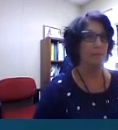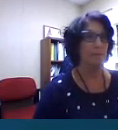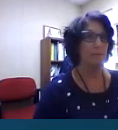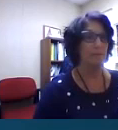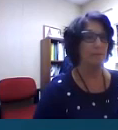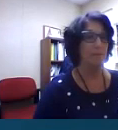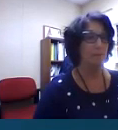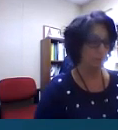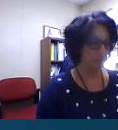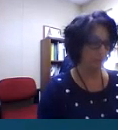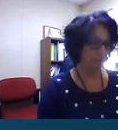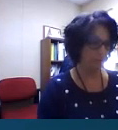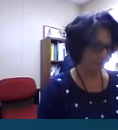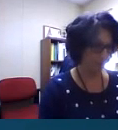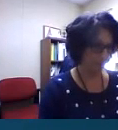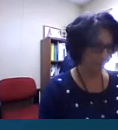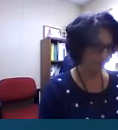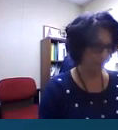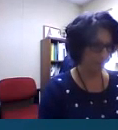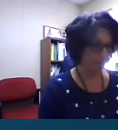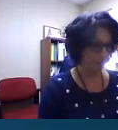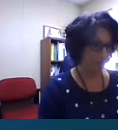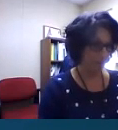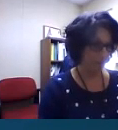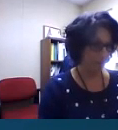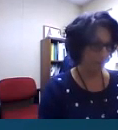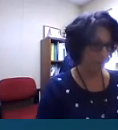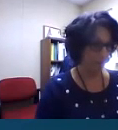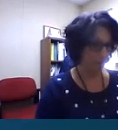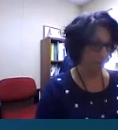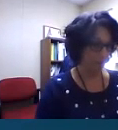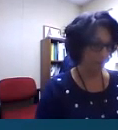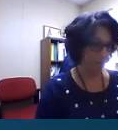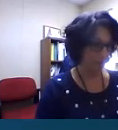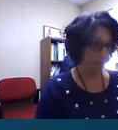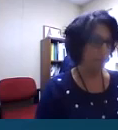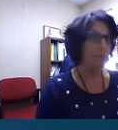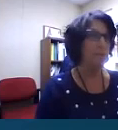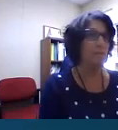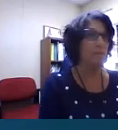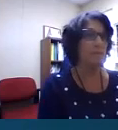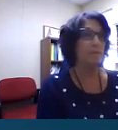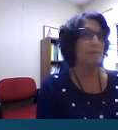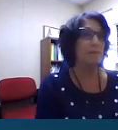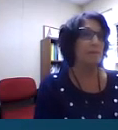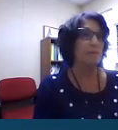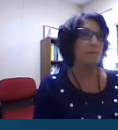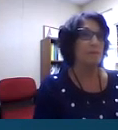the infrastructure to back what we need as an individual. So